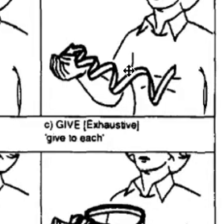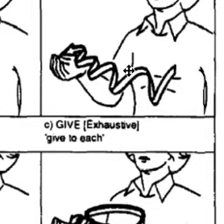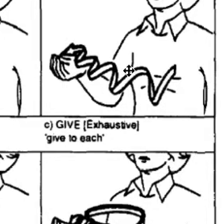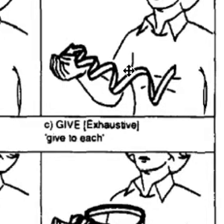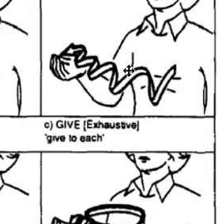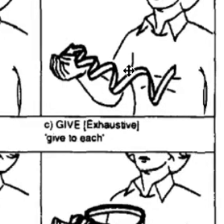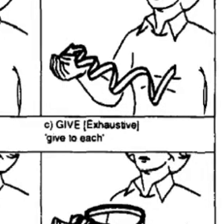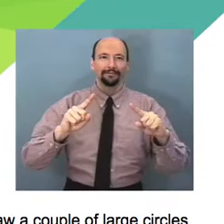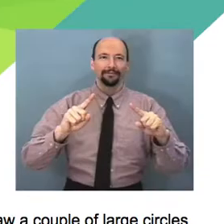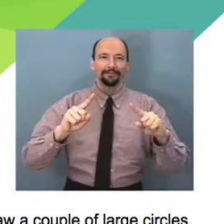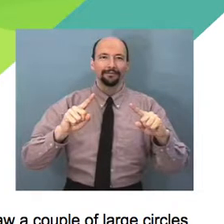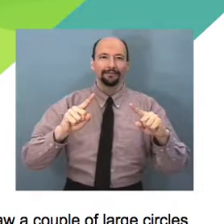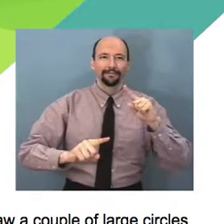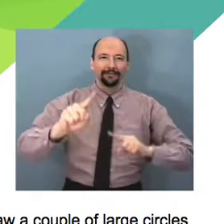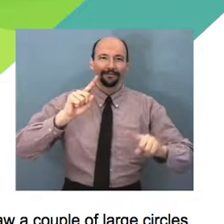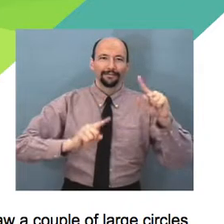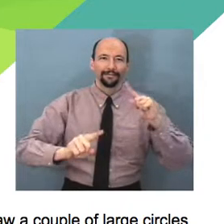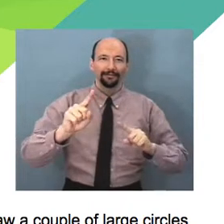through their signs